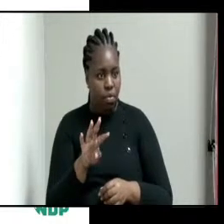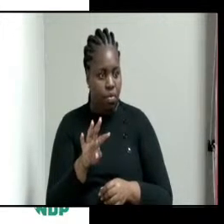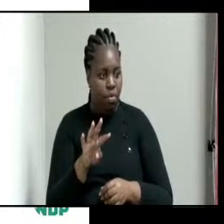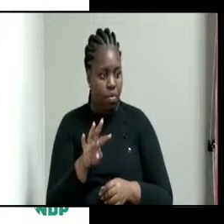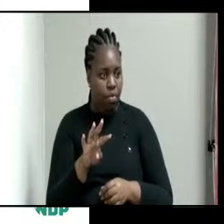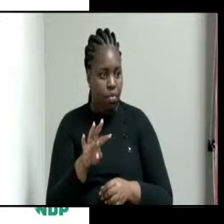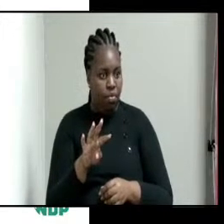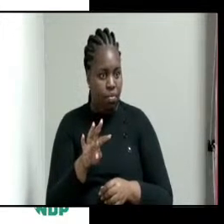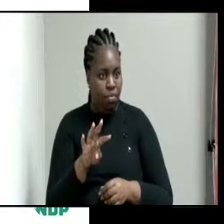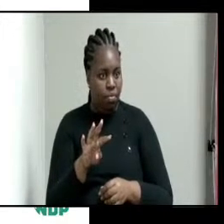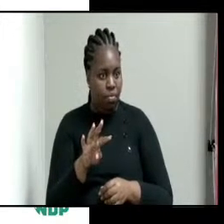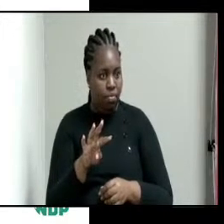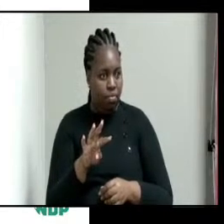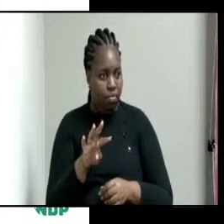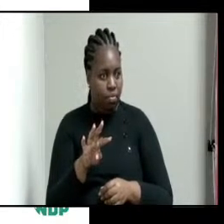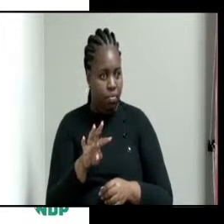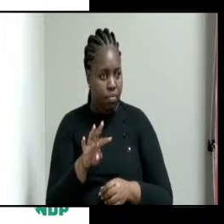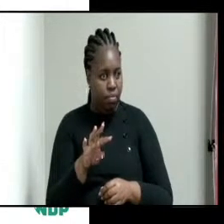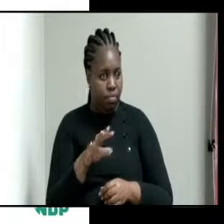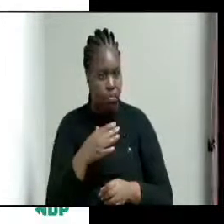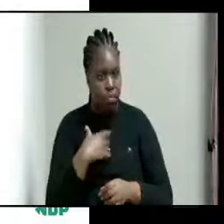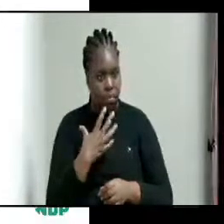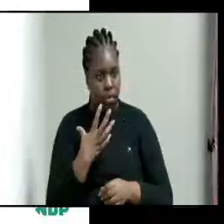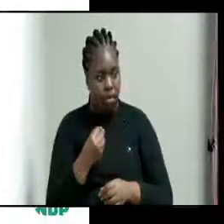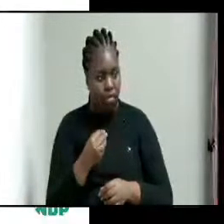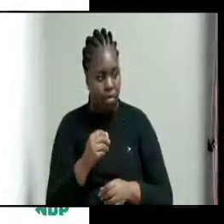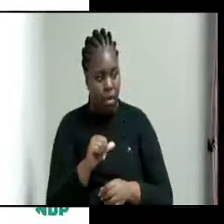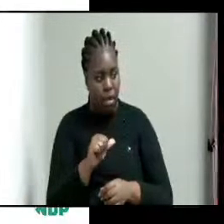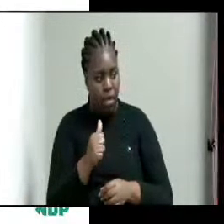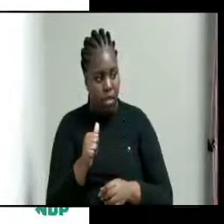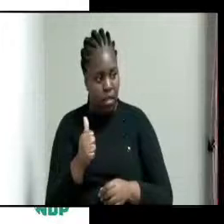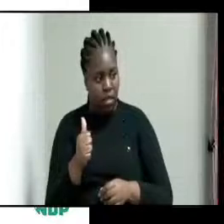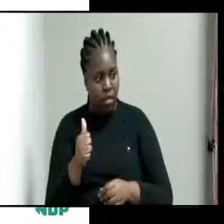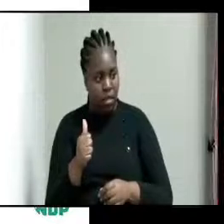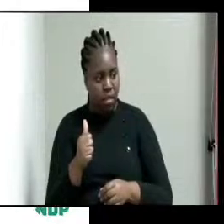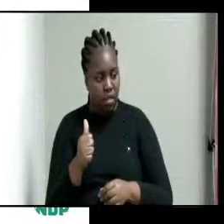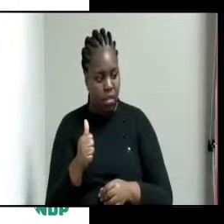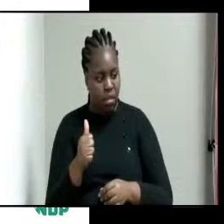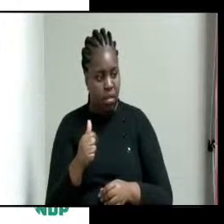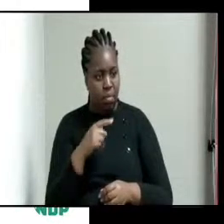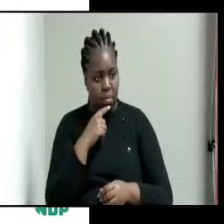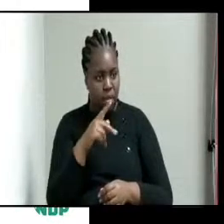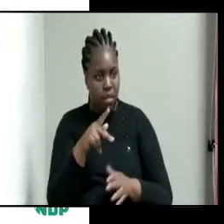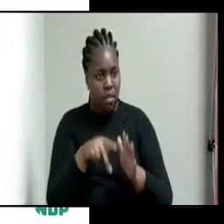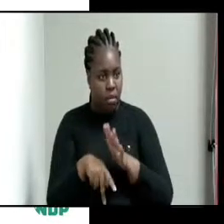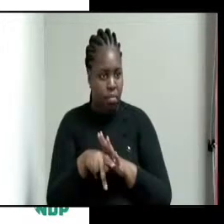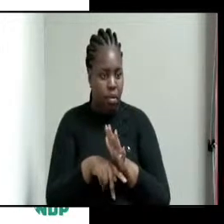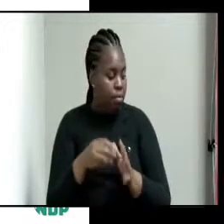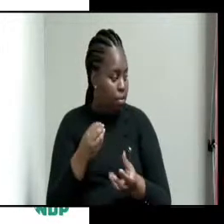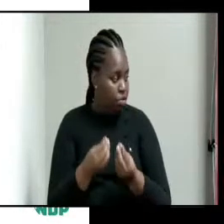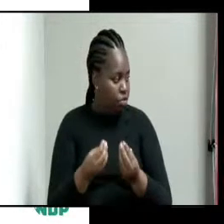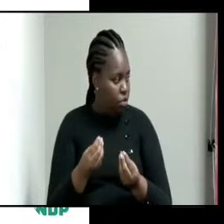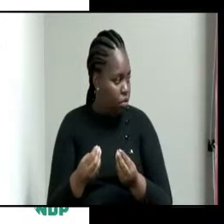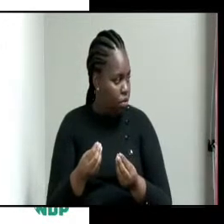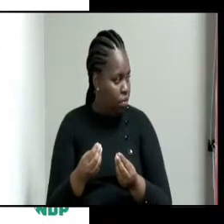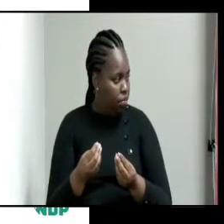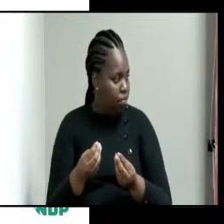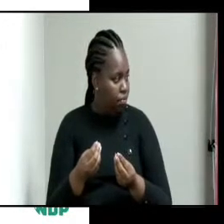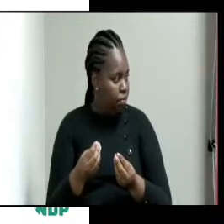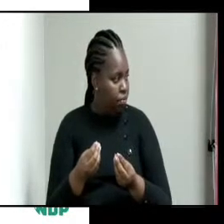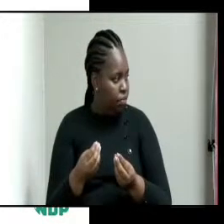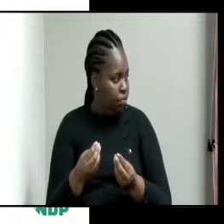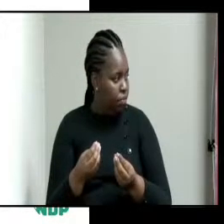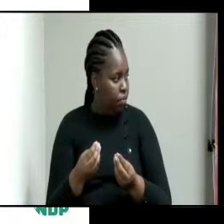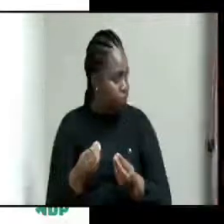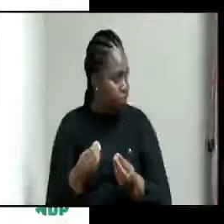their needs will be different from the other stages, which are the primary childhood that looks at children aged 5